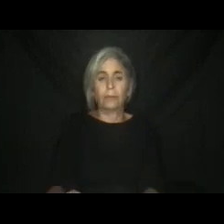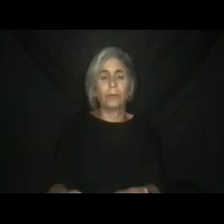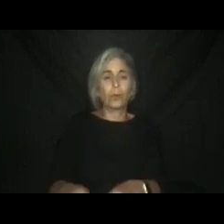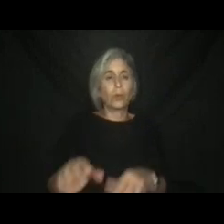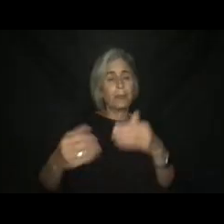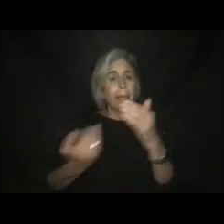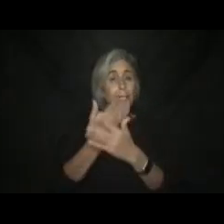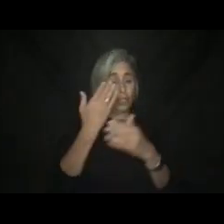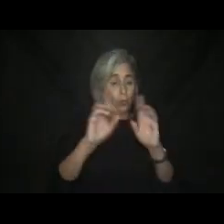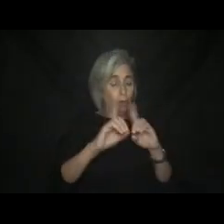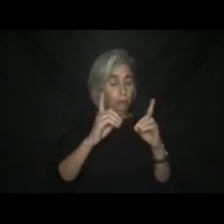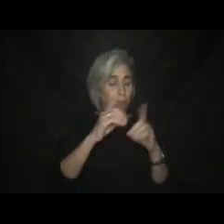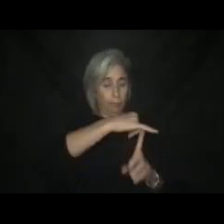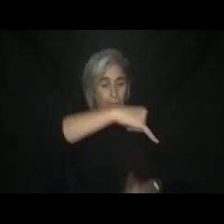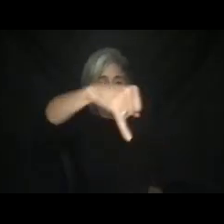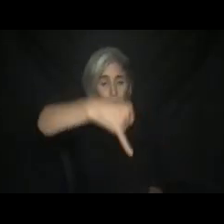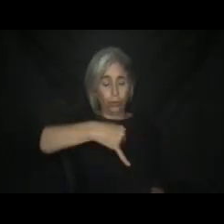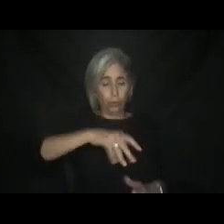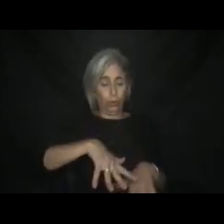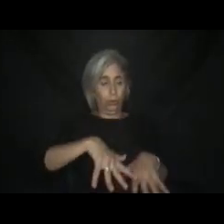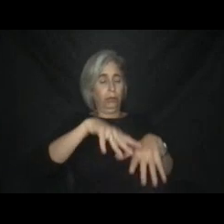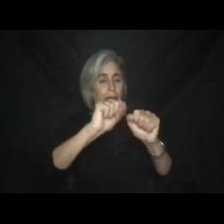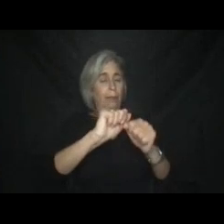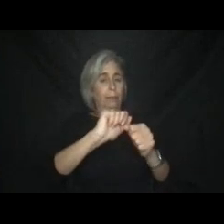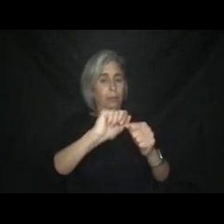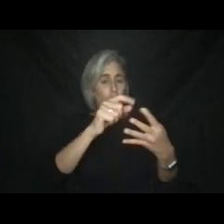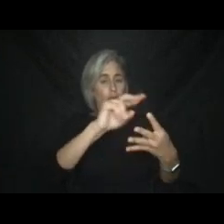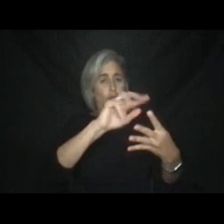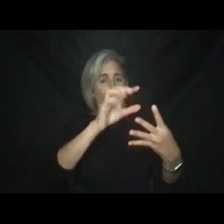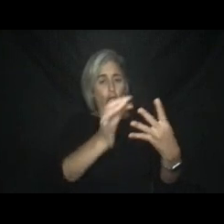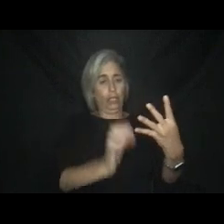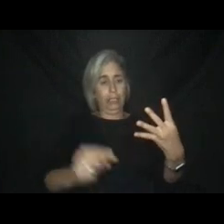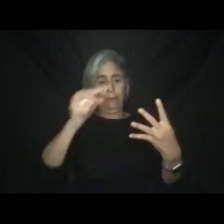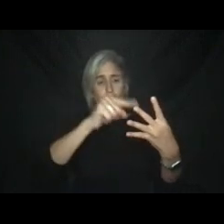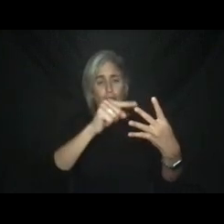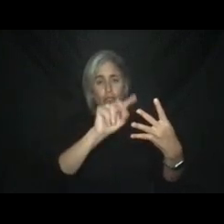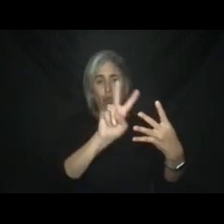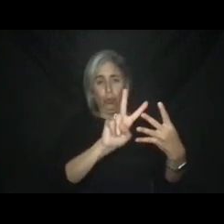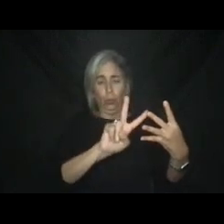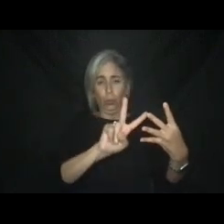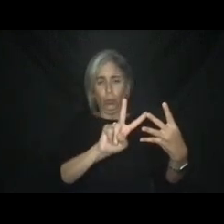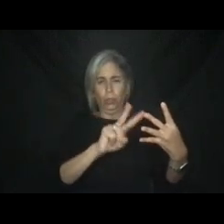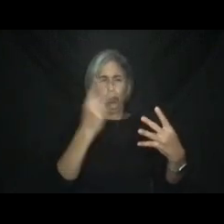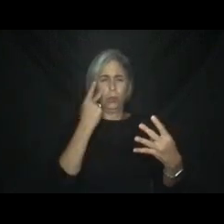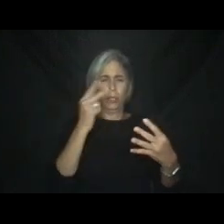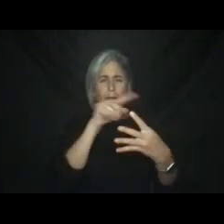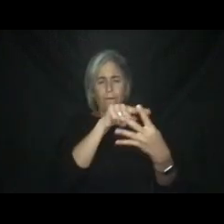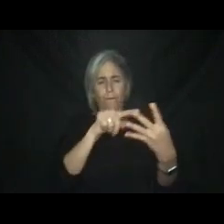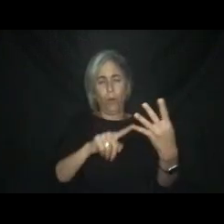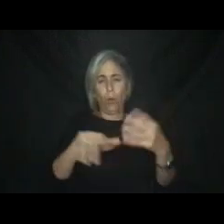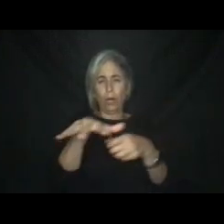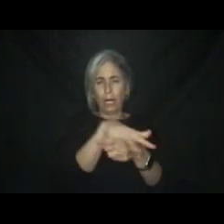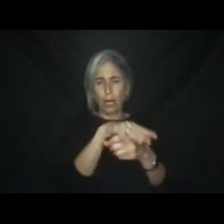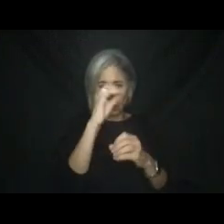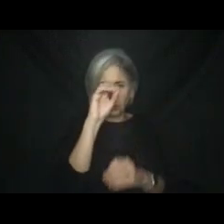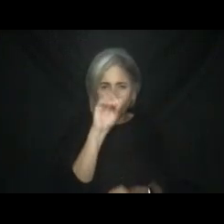were you to adopt Alternative 2. And if you can move to the next slide, you'll see those 4 areas zoomed in